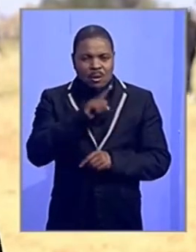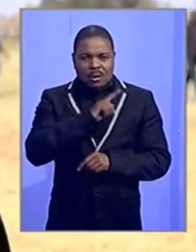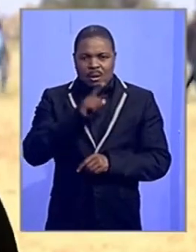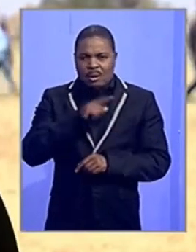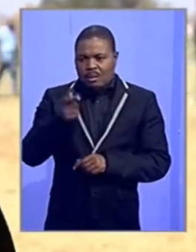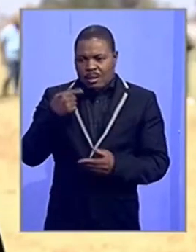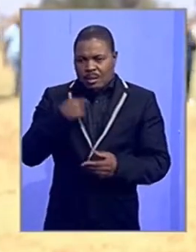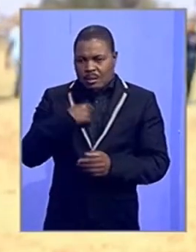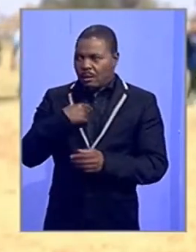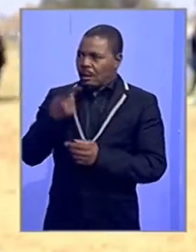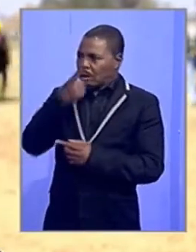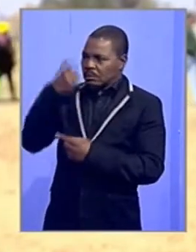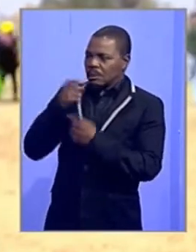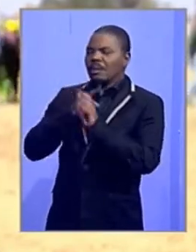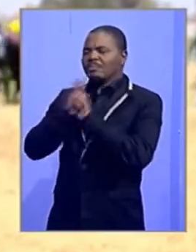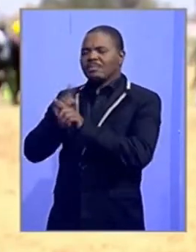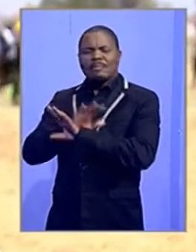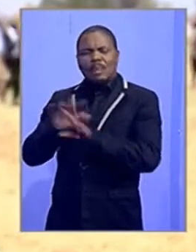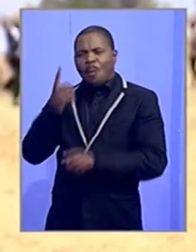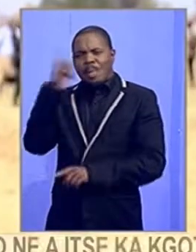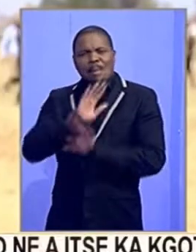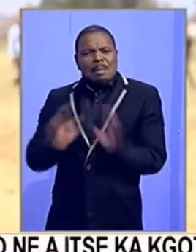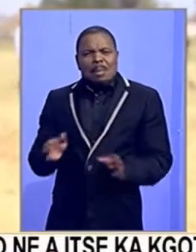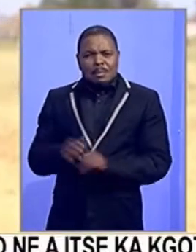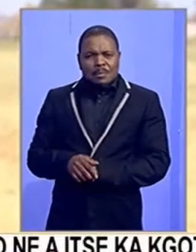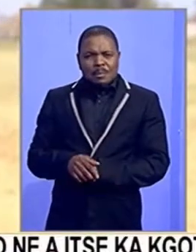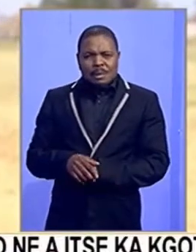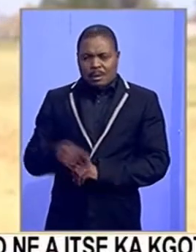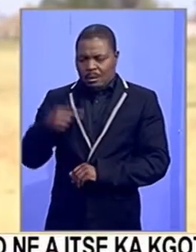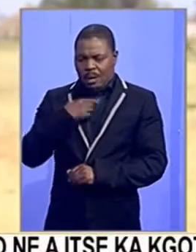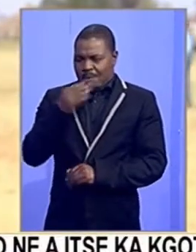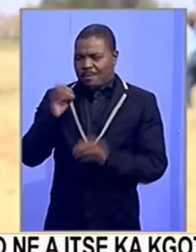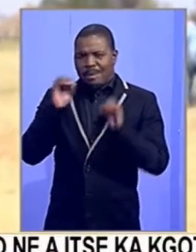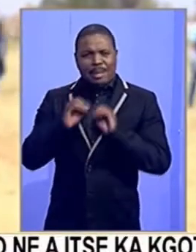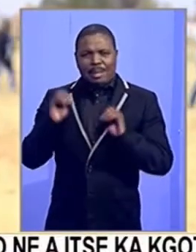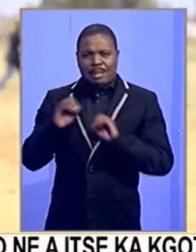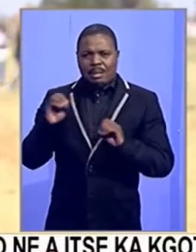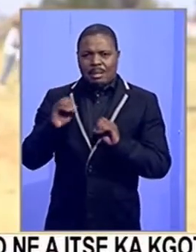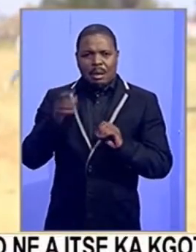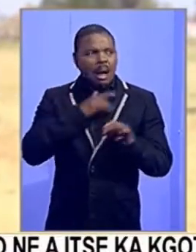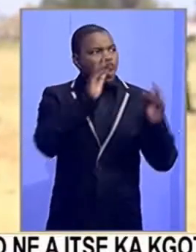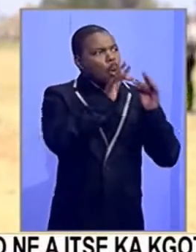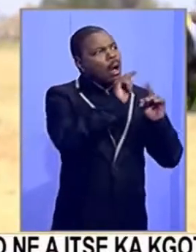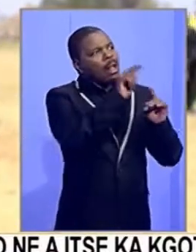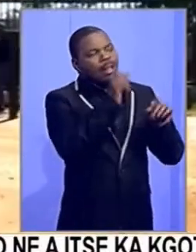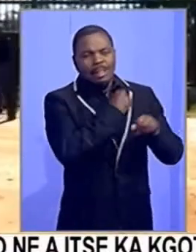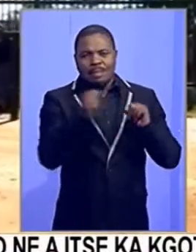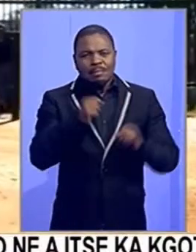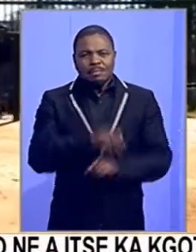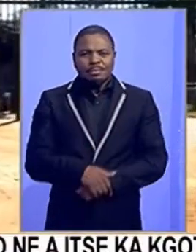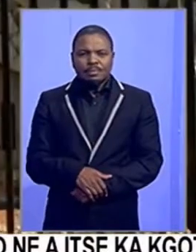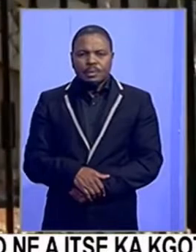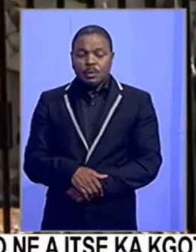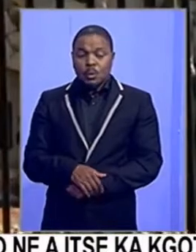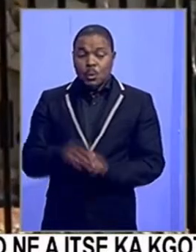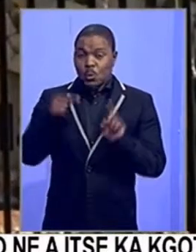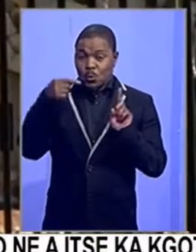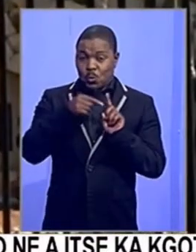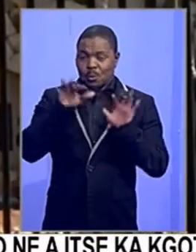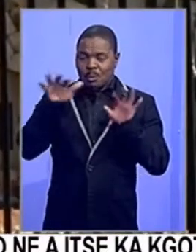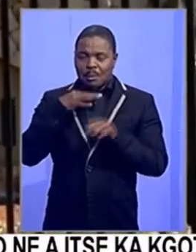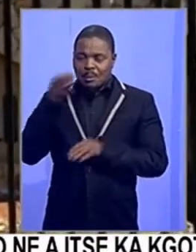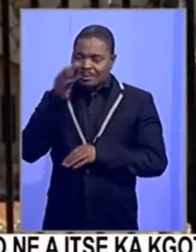answer the question they were asking, because I had nothing to or nobody to consult. Kodwa o latofaditswe